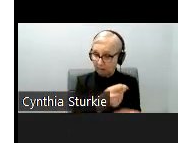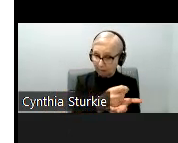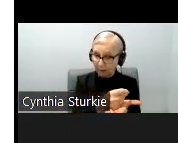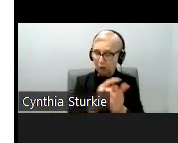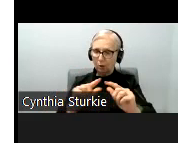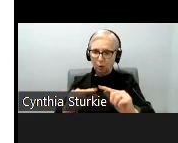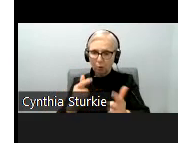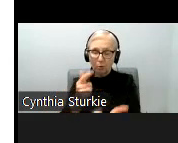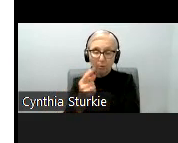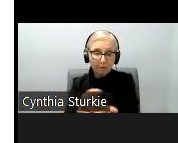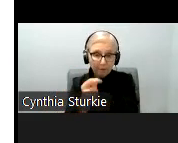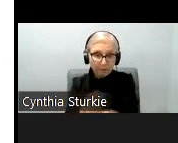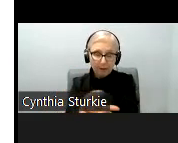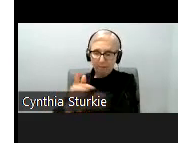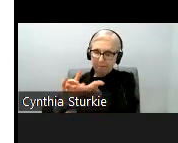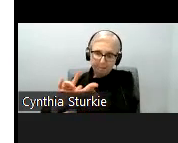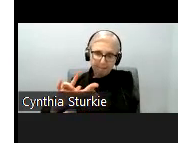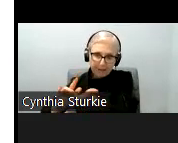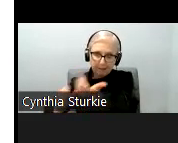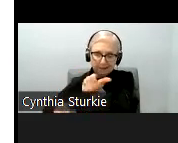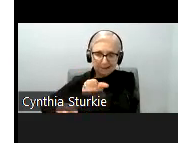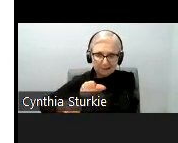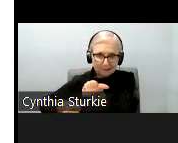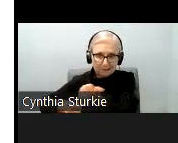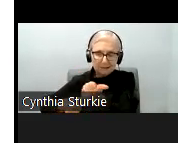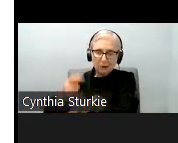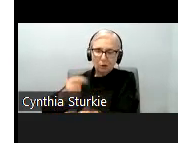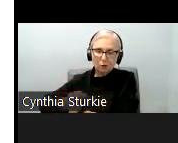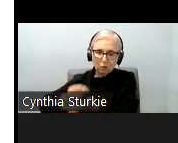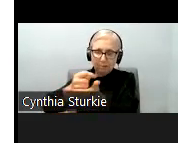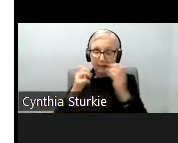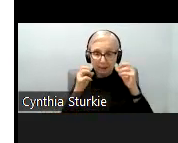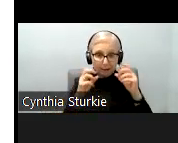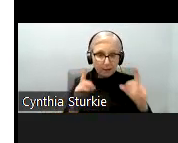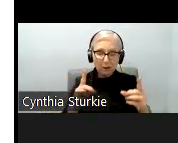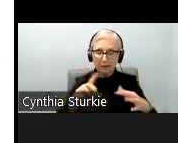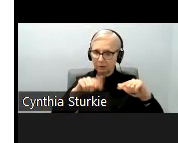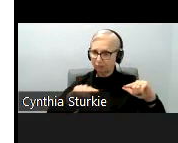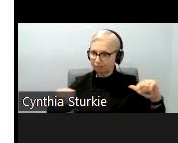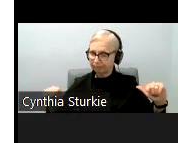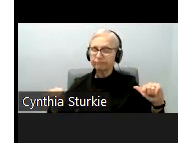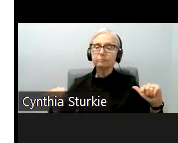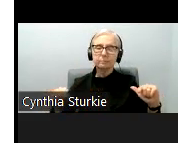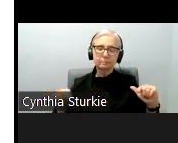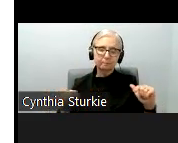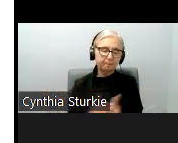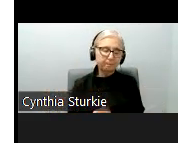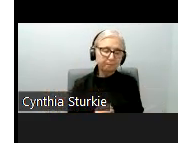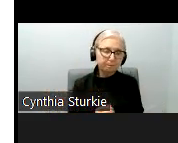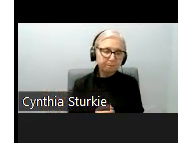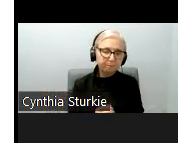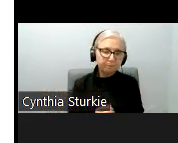group therapy, medication-assisted treatment and/or education, and so on. Next